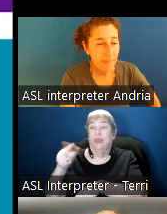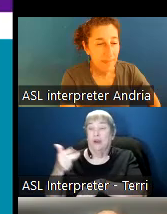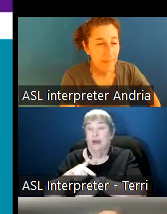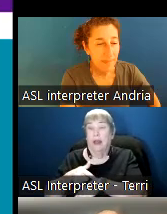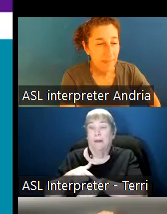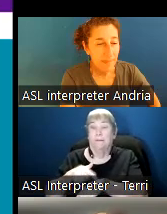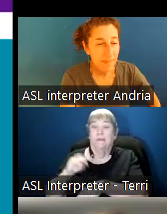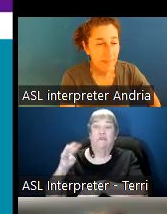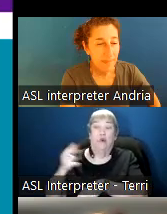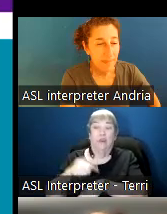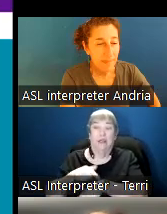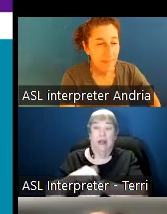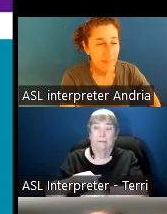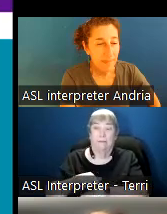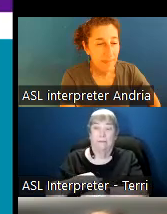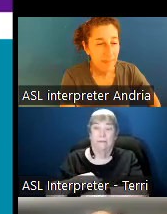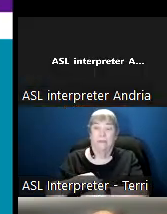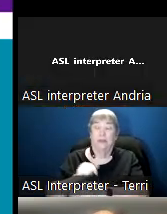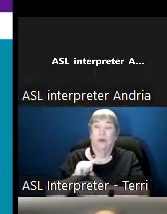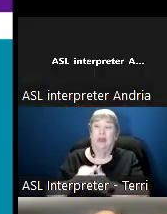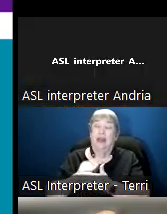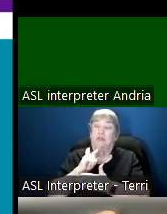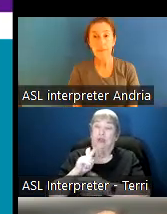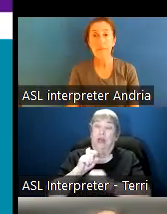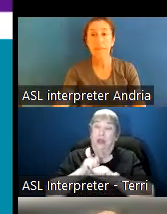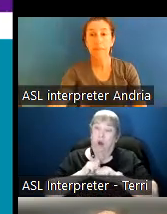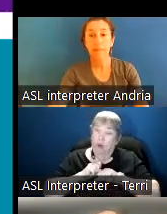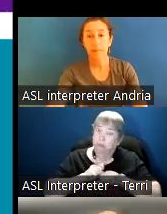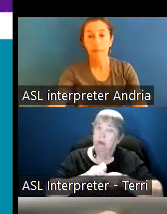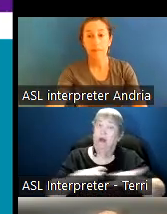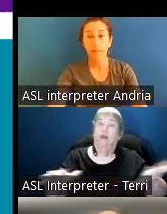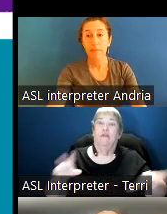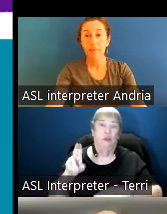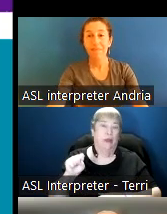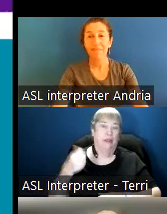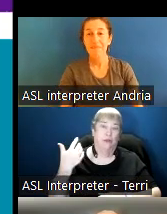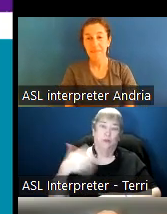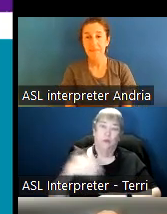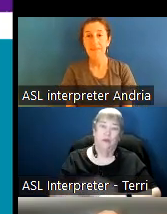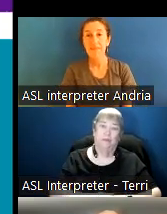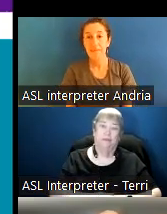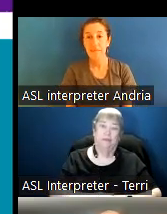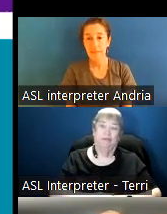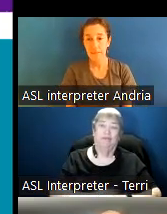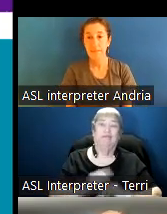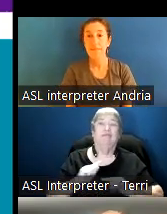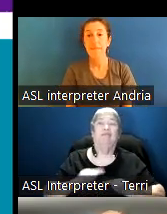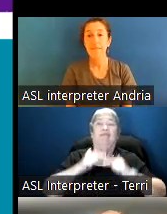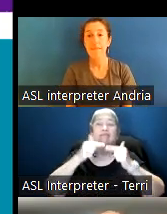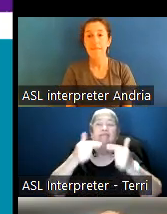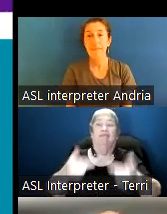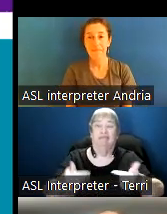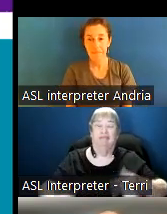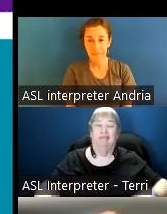is a definite epidemic here in the United States. Next slide, please.